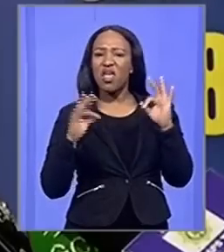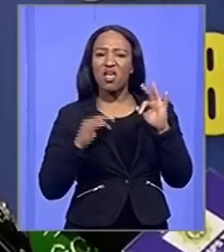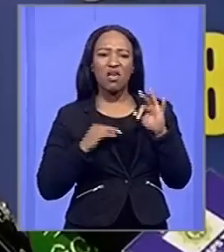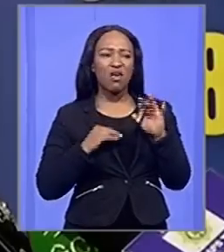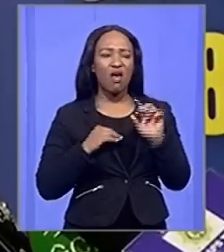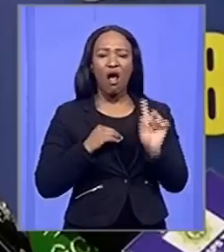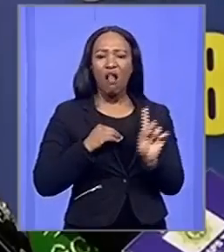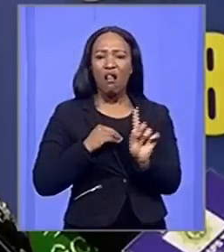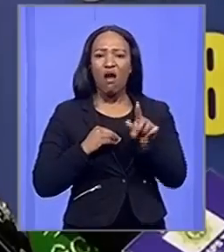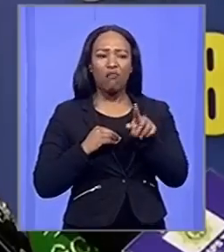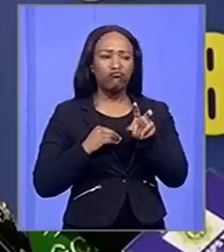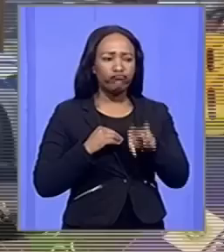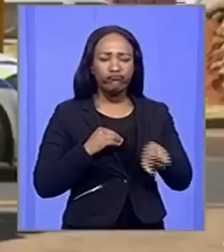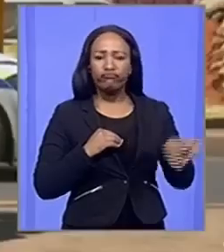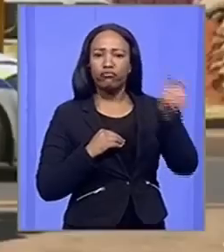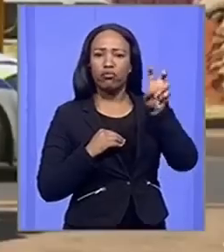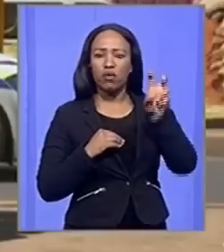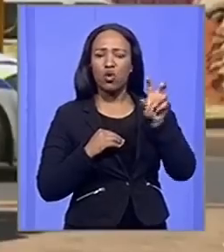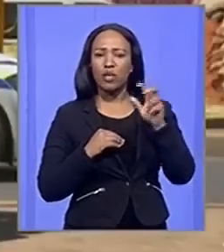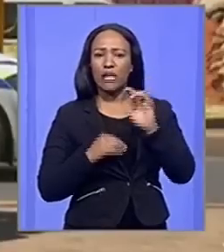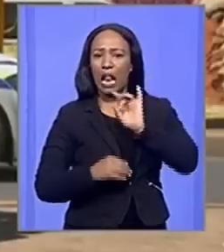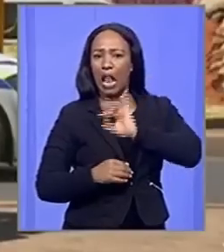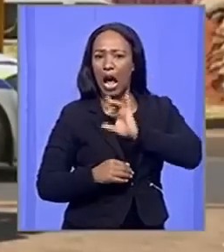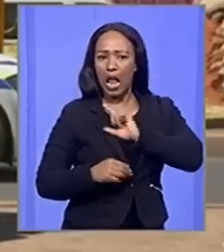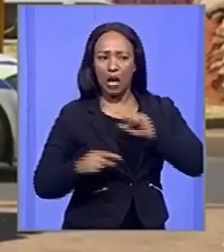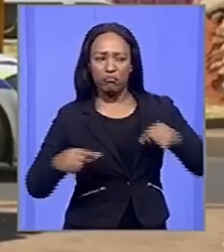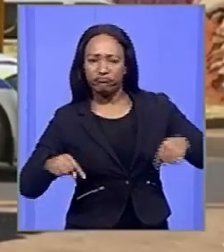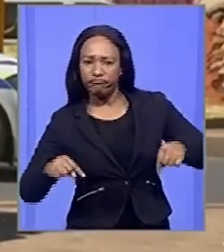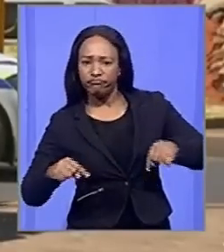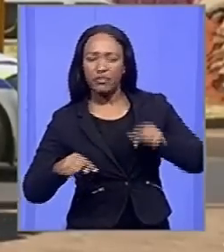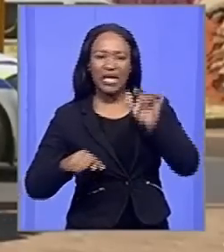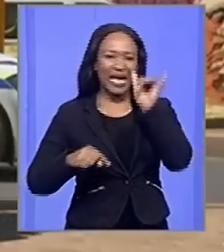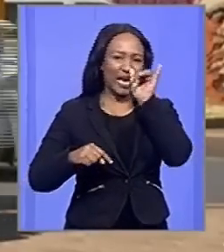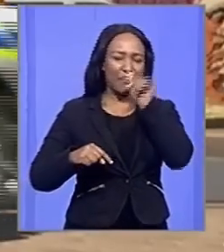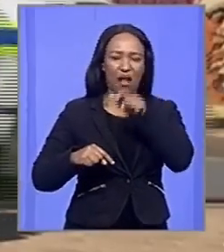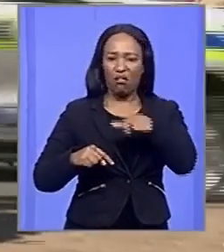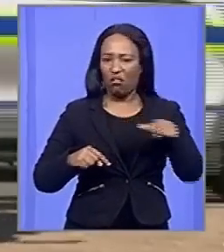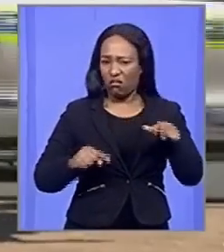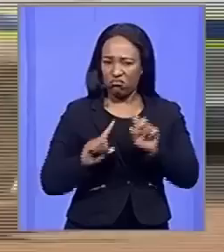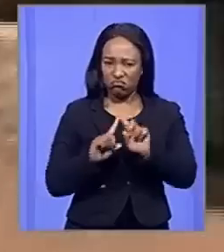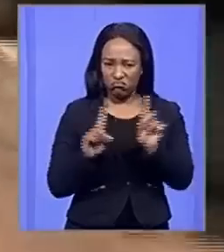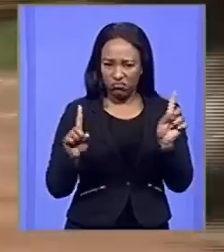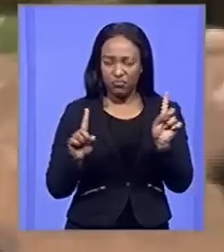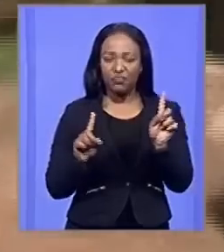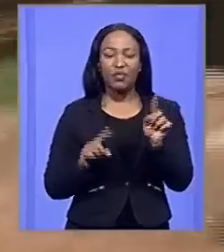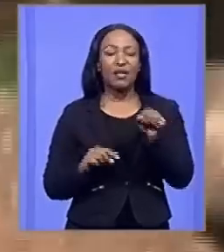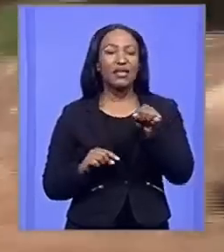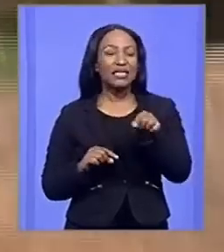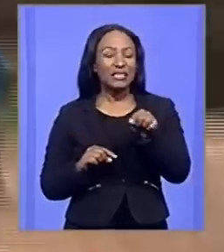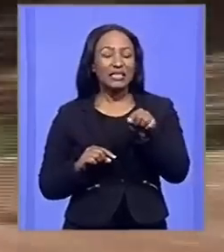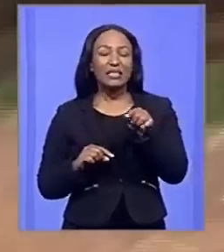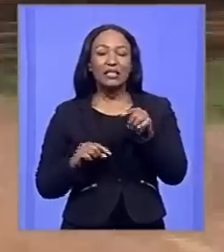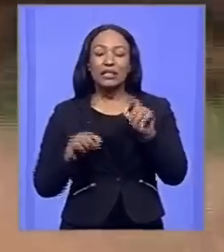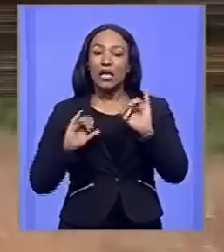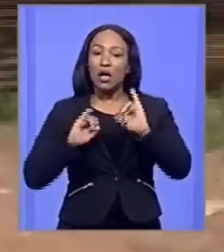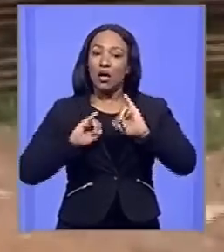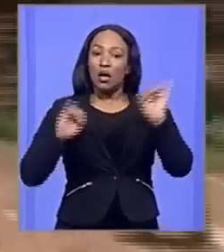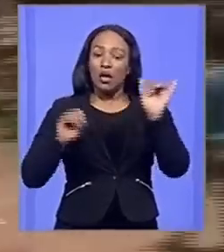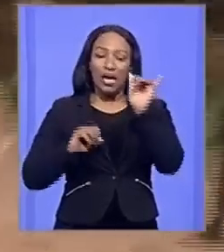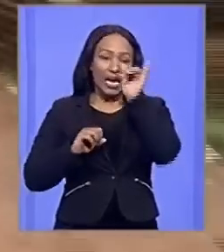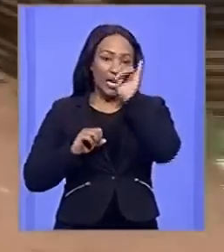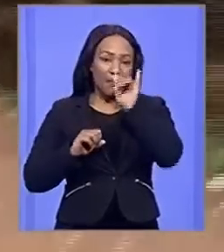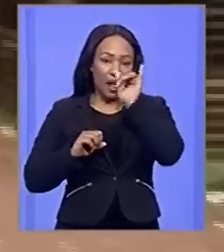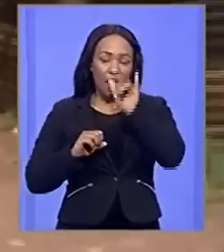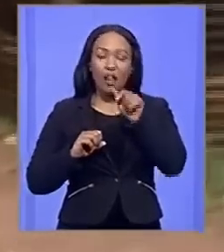of marauding criminal. Bosenyi bo botšwela go pele go bogolela godimo bo akaretša go kata, go bolaya, go hula dikoloi le go